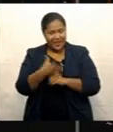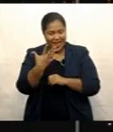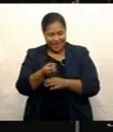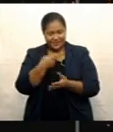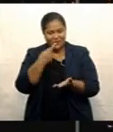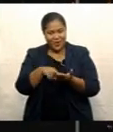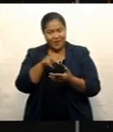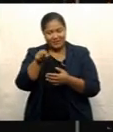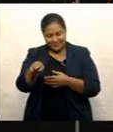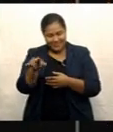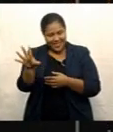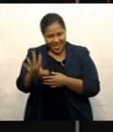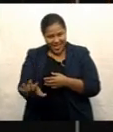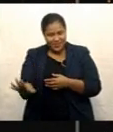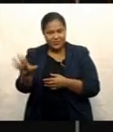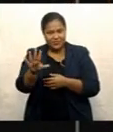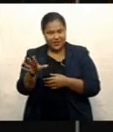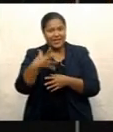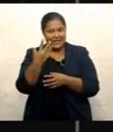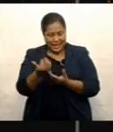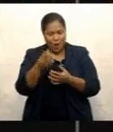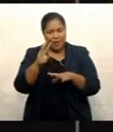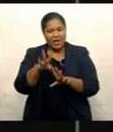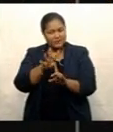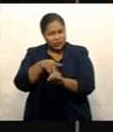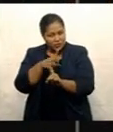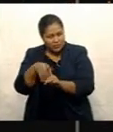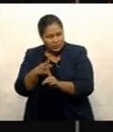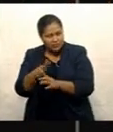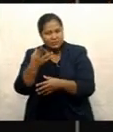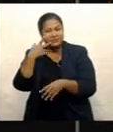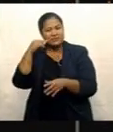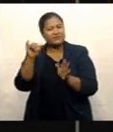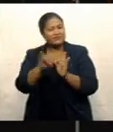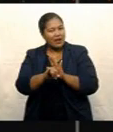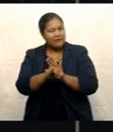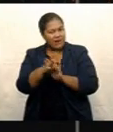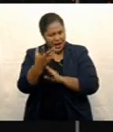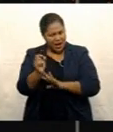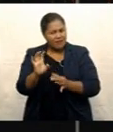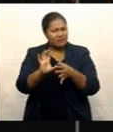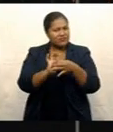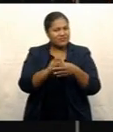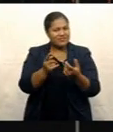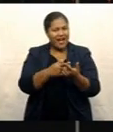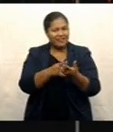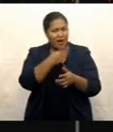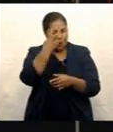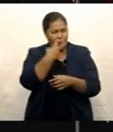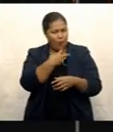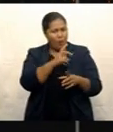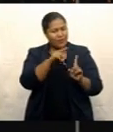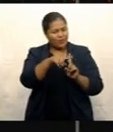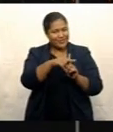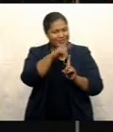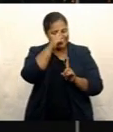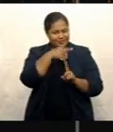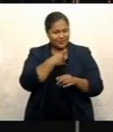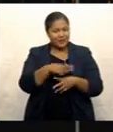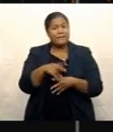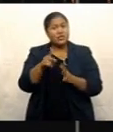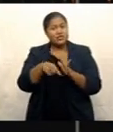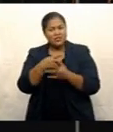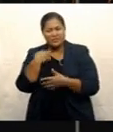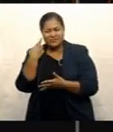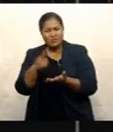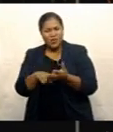recorded from the area are under investigation to determine whether they have links to other cases. Josana Nunga reports most Fijians